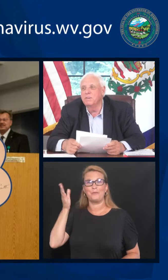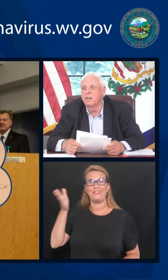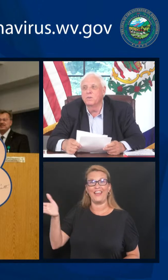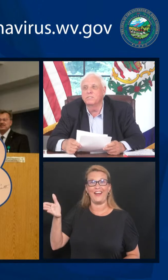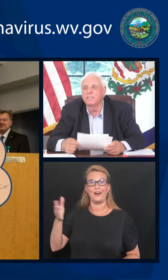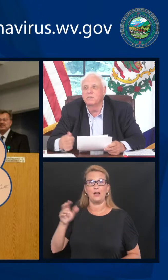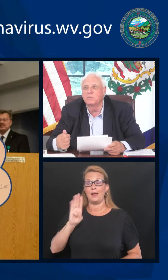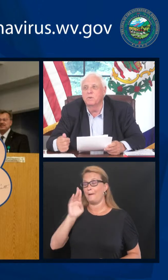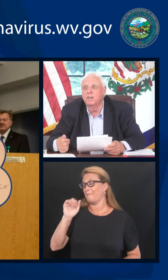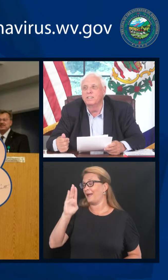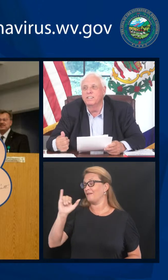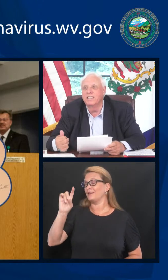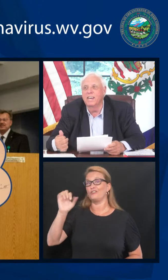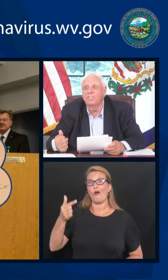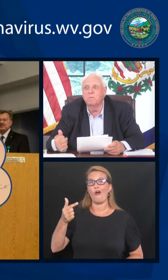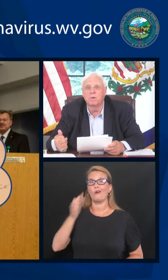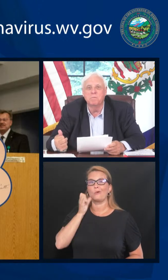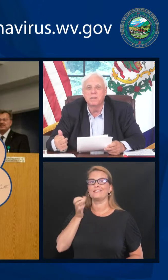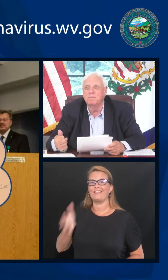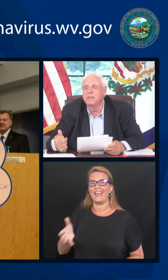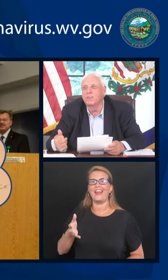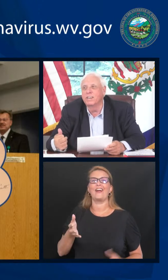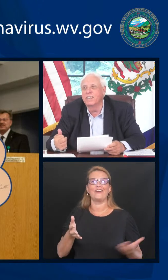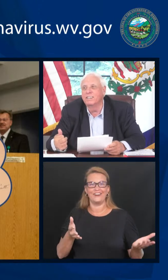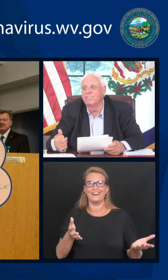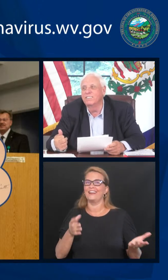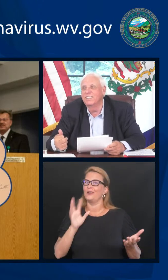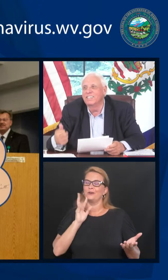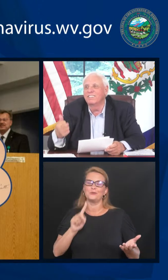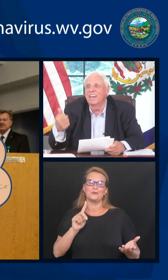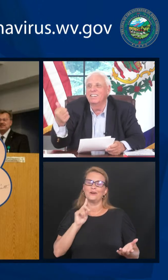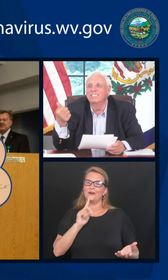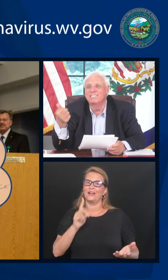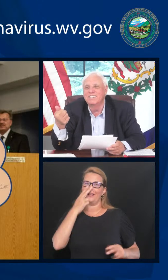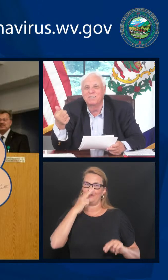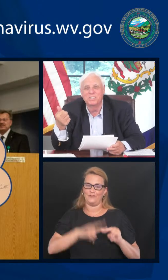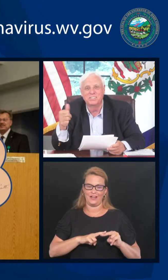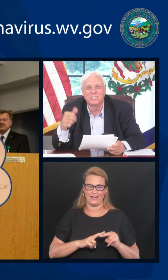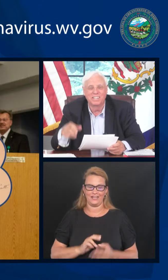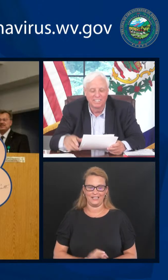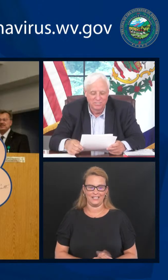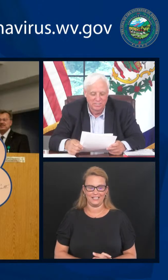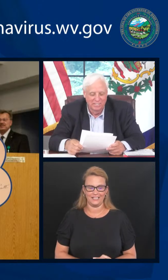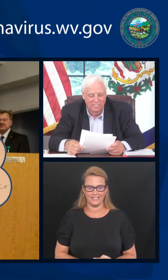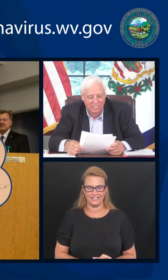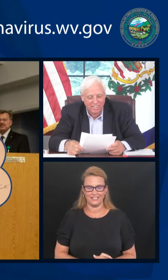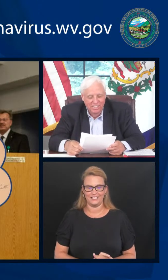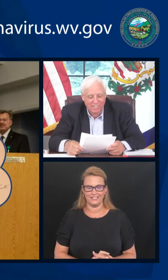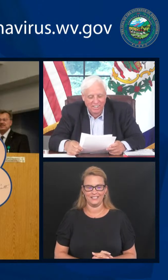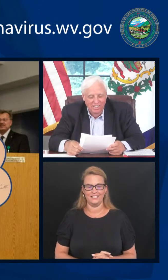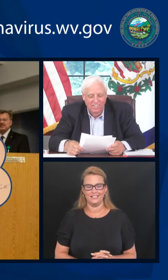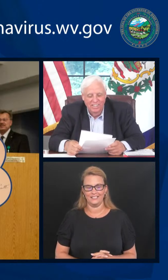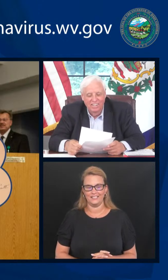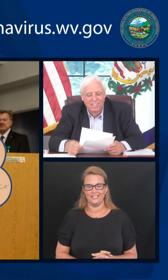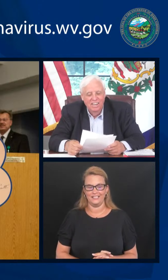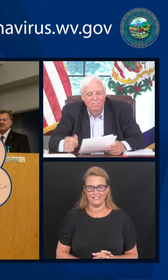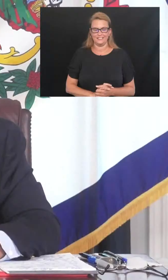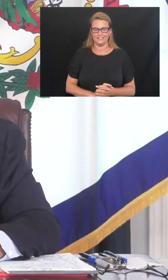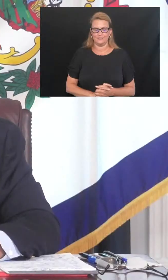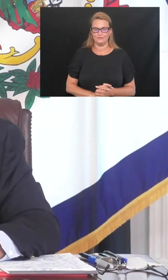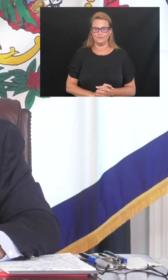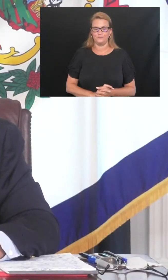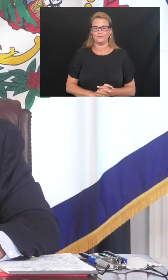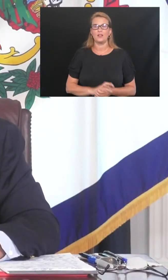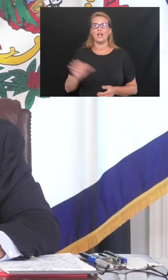Baby Dog was there with Wanda, and Kathy brought Baby Dog out and everything. I didn't see that picture yet. That's really good. Okay, I've